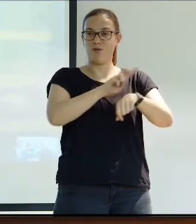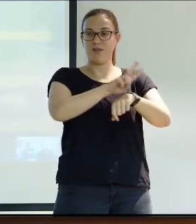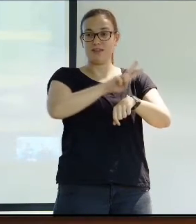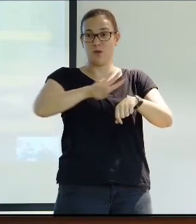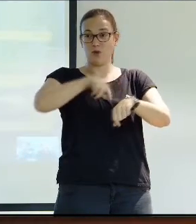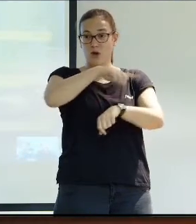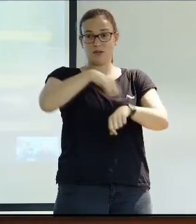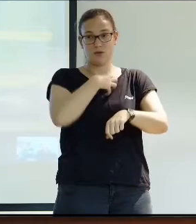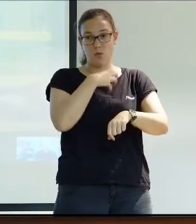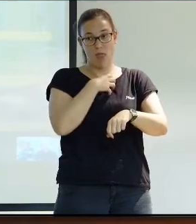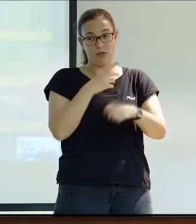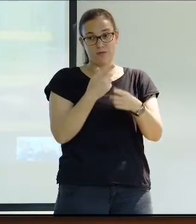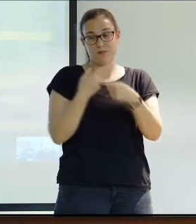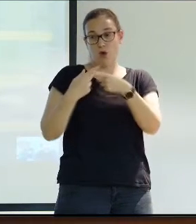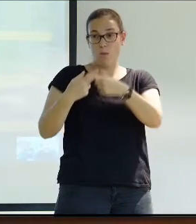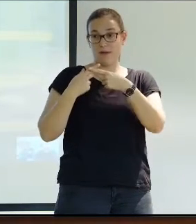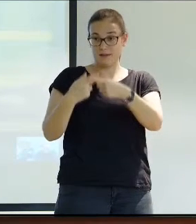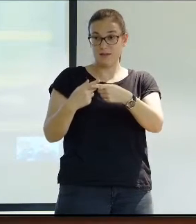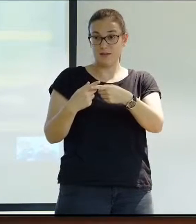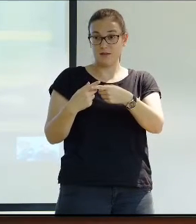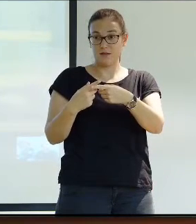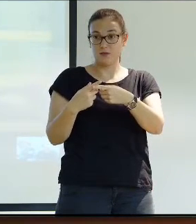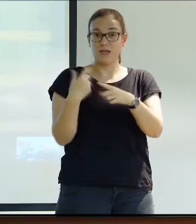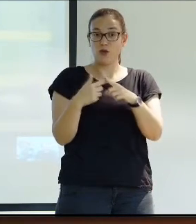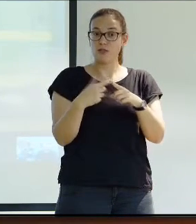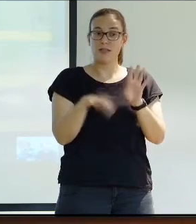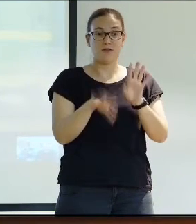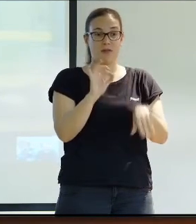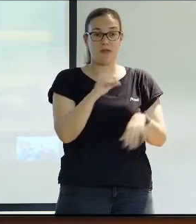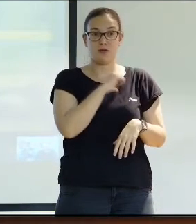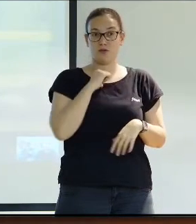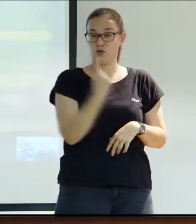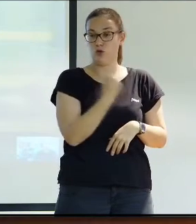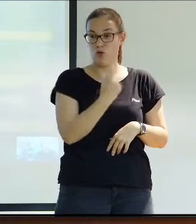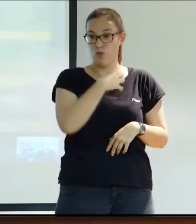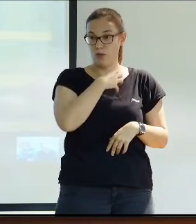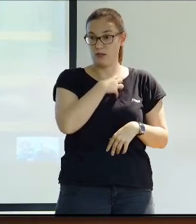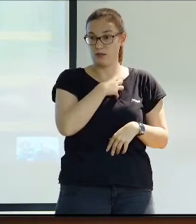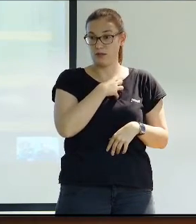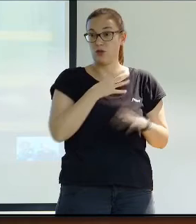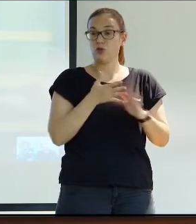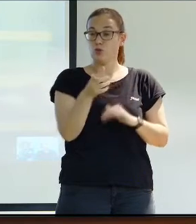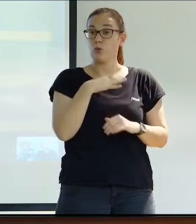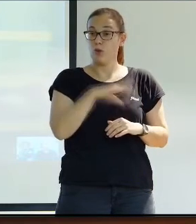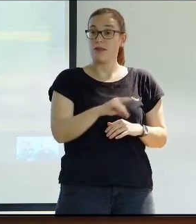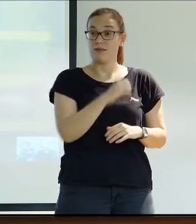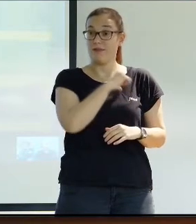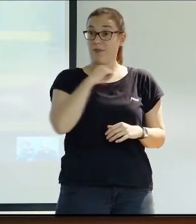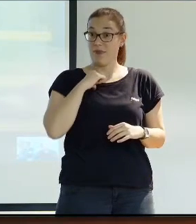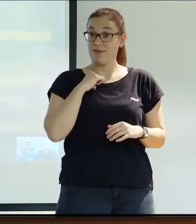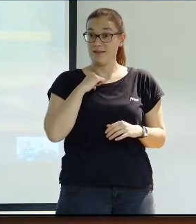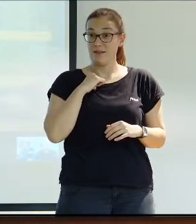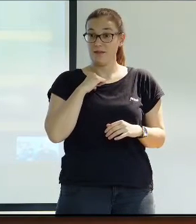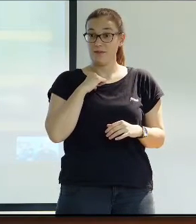decide it by yourself, because otherwise you will be dependent, you will be